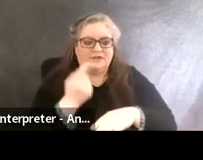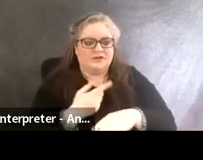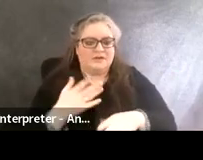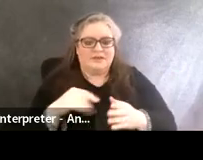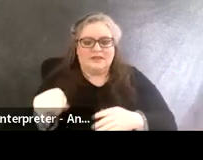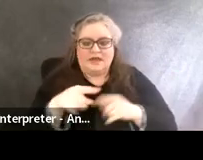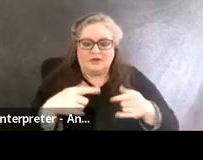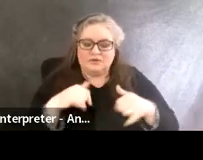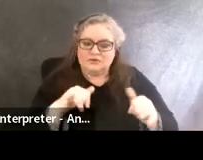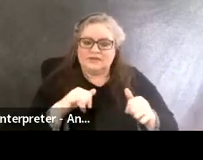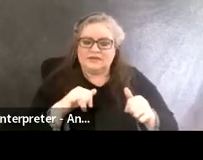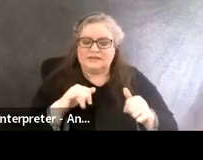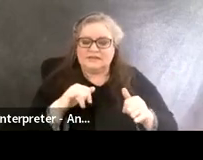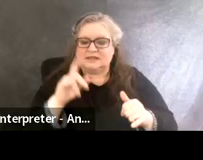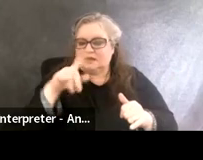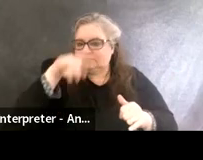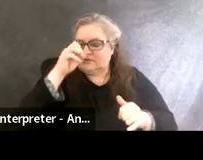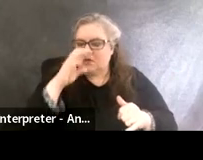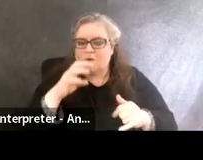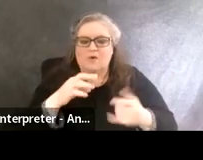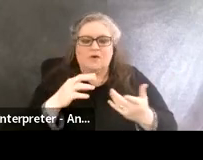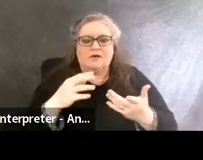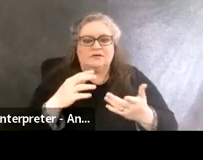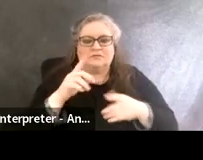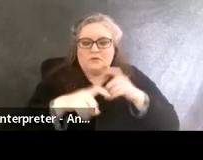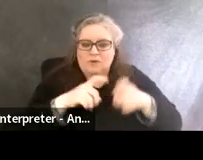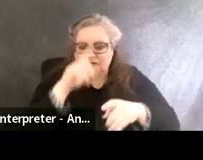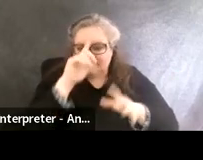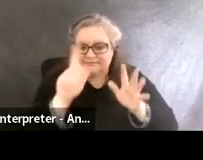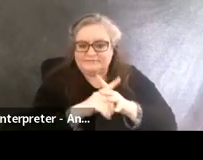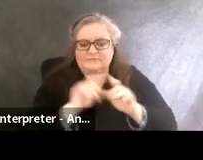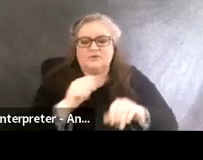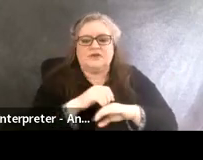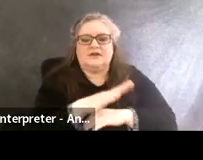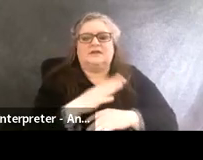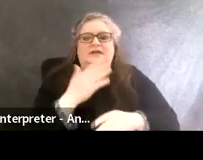that you still are confused about or have questions, our help desk is here. You can visit us at